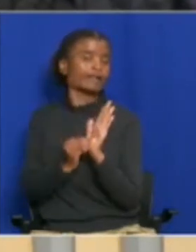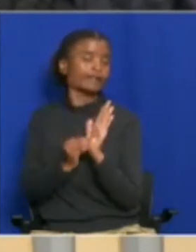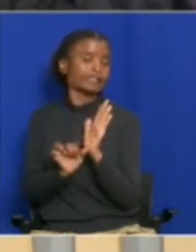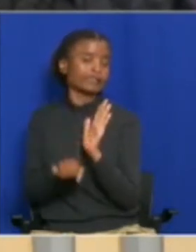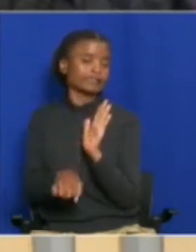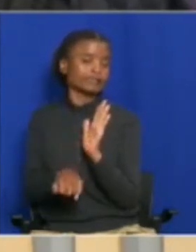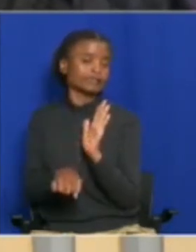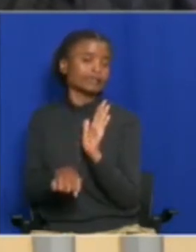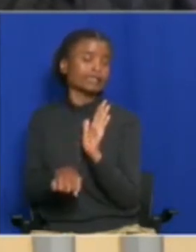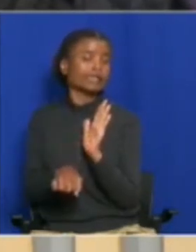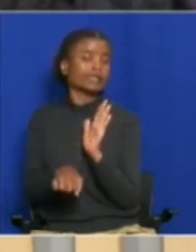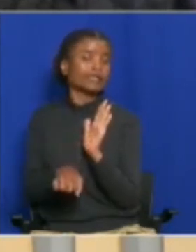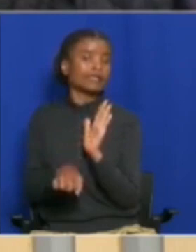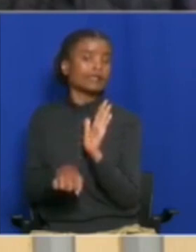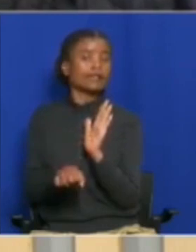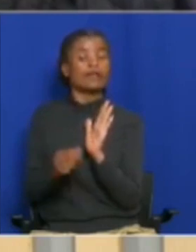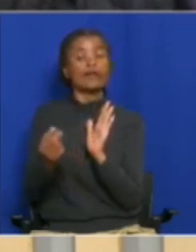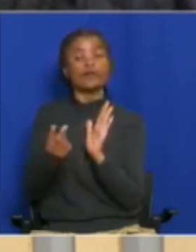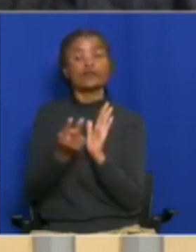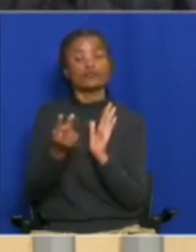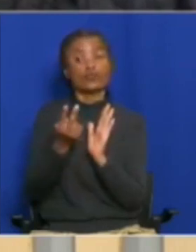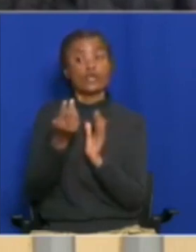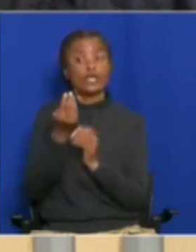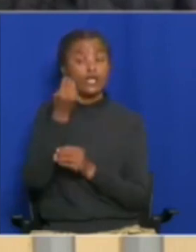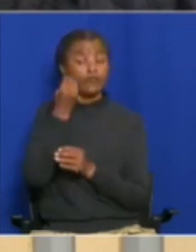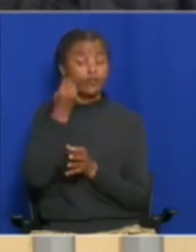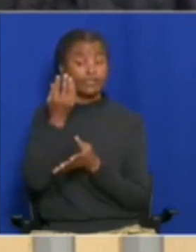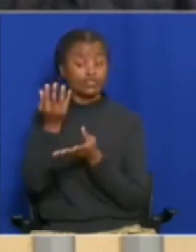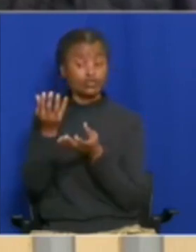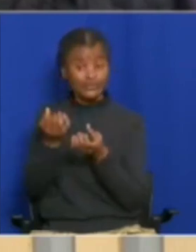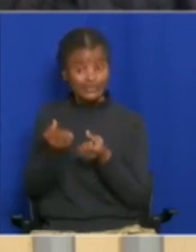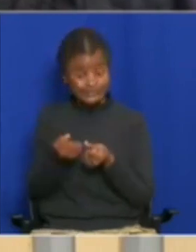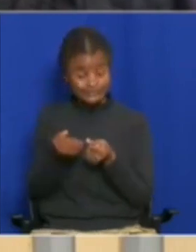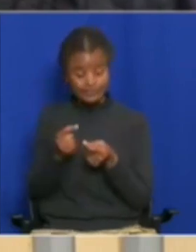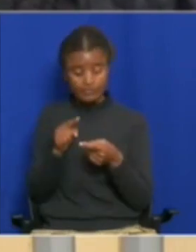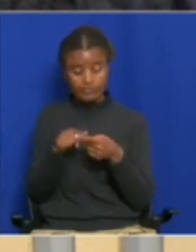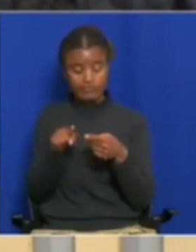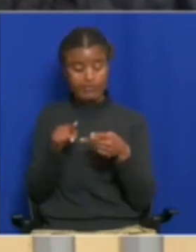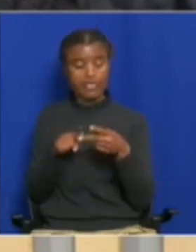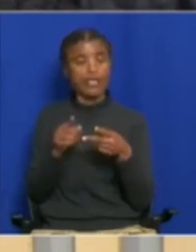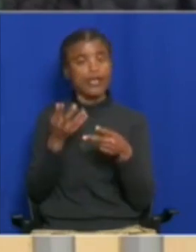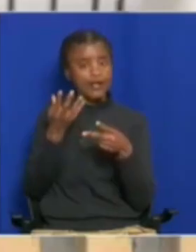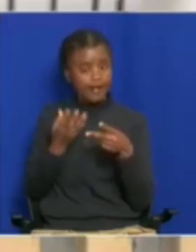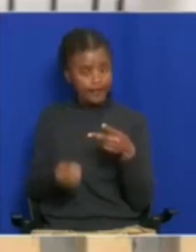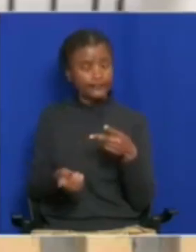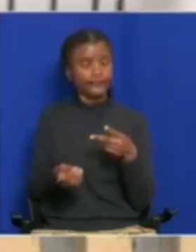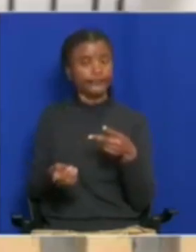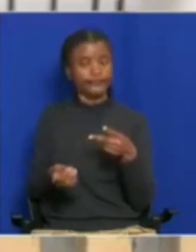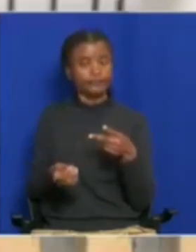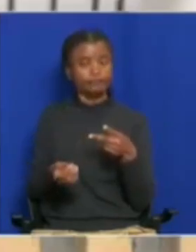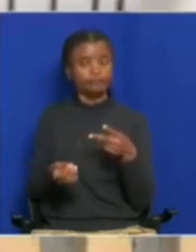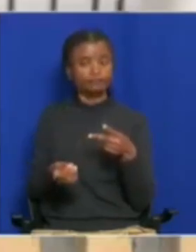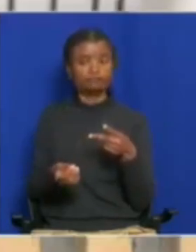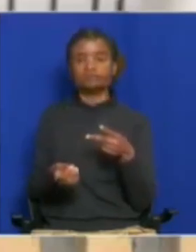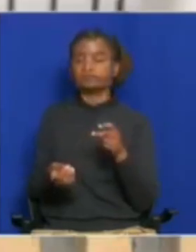receive information and I also had information. It is on that basis, yes. If that's where we land,